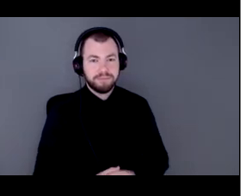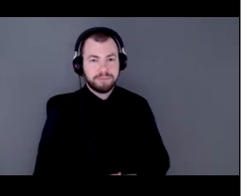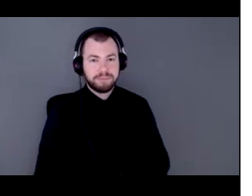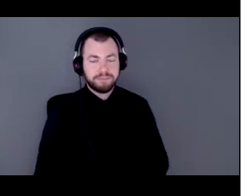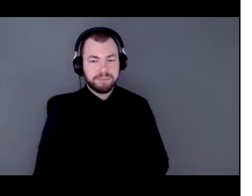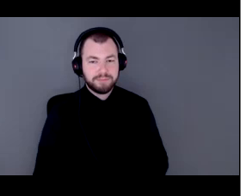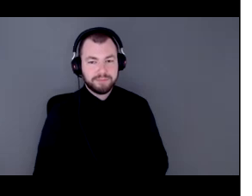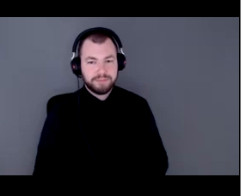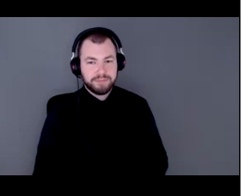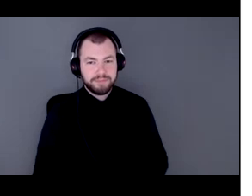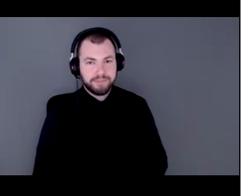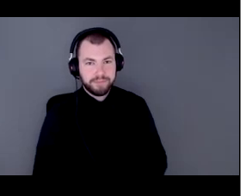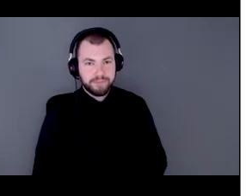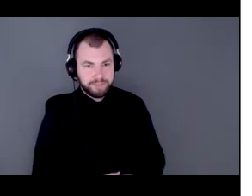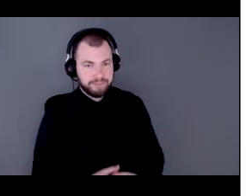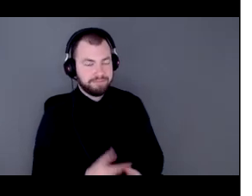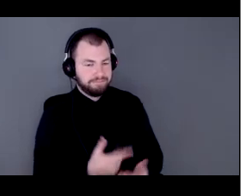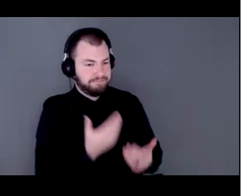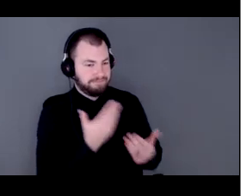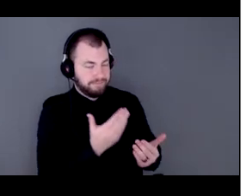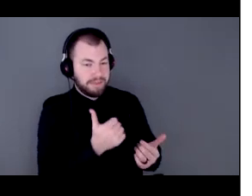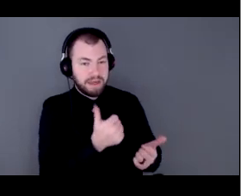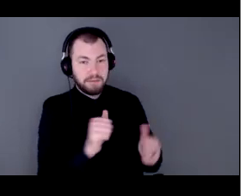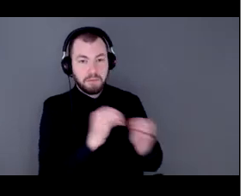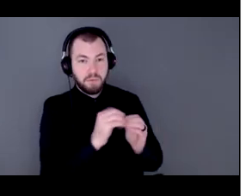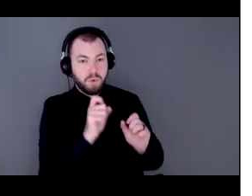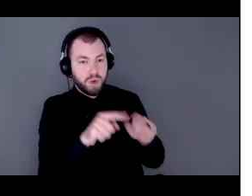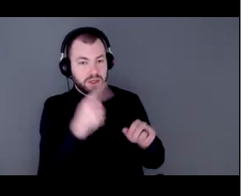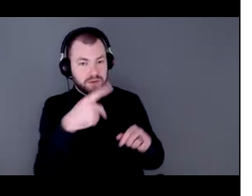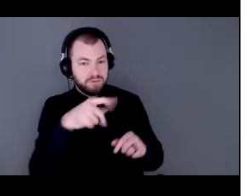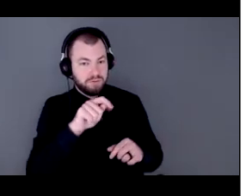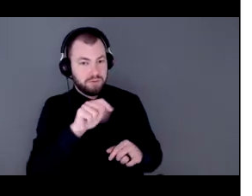they got your question. Does anyone else have any more questions for Patrick? Here.